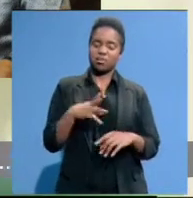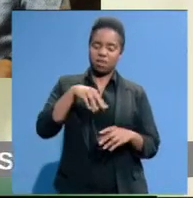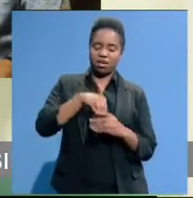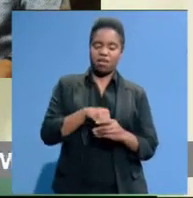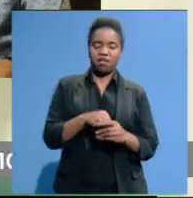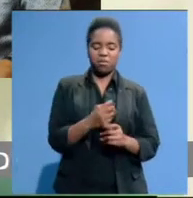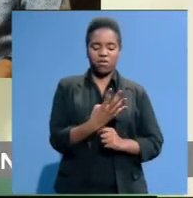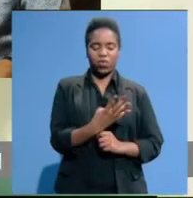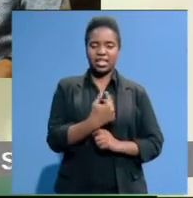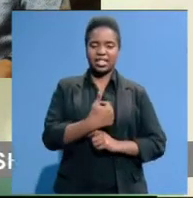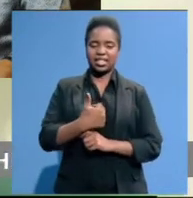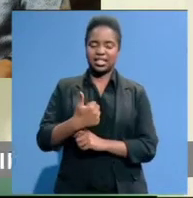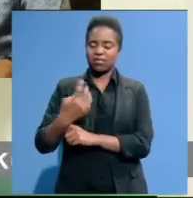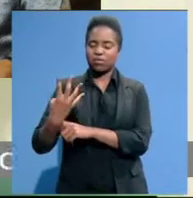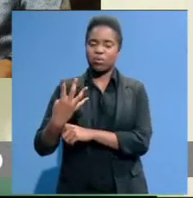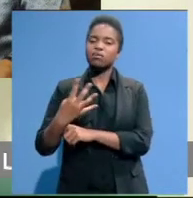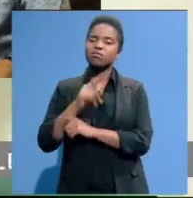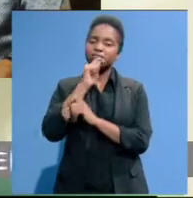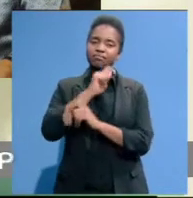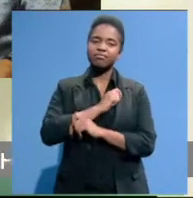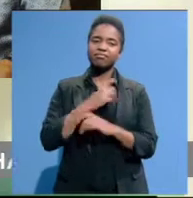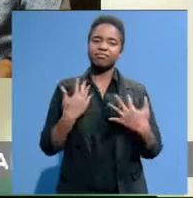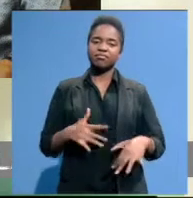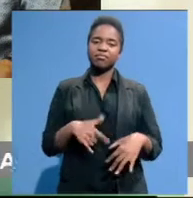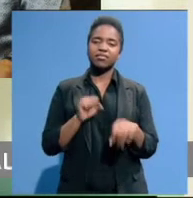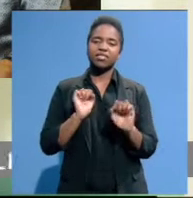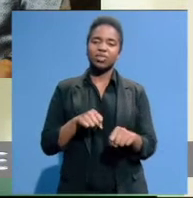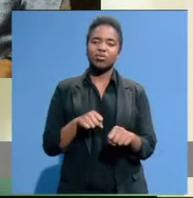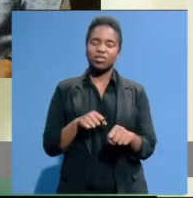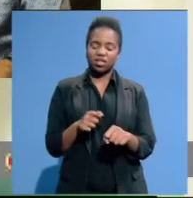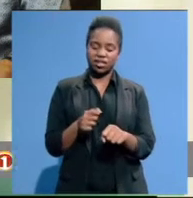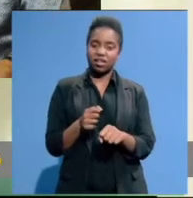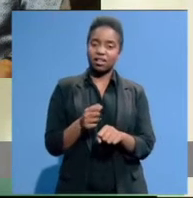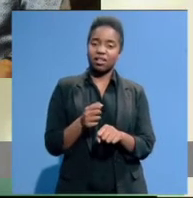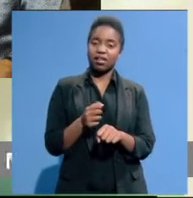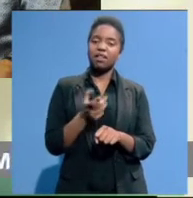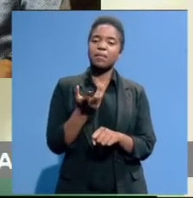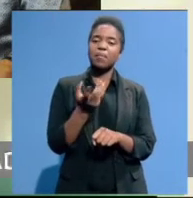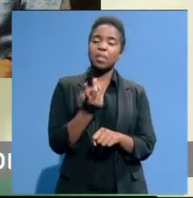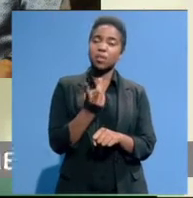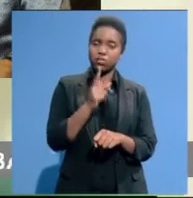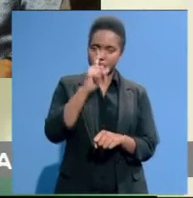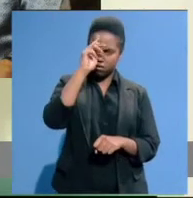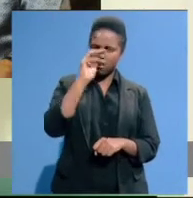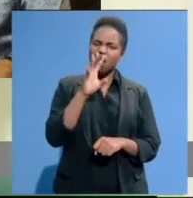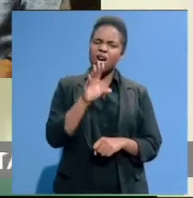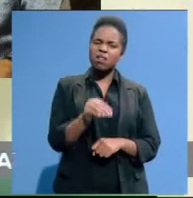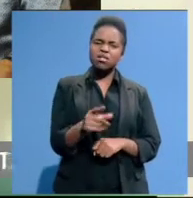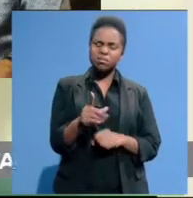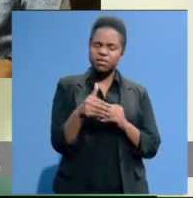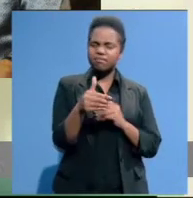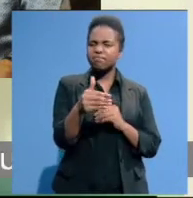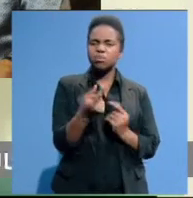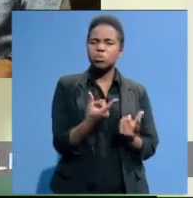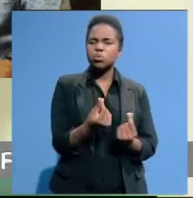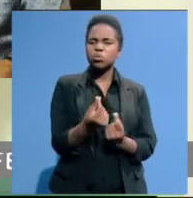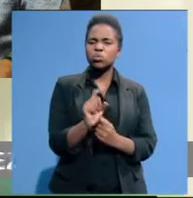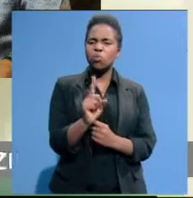Health Foundation in Houston. Tata wants to see you." And then from the airport, I drove straight